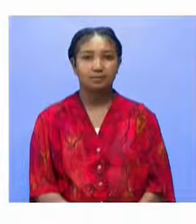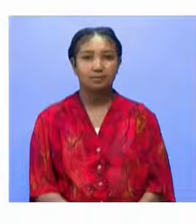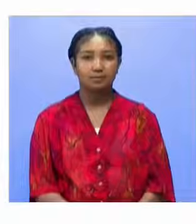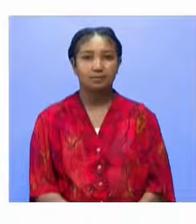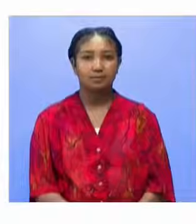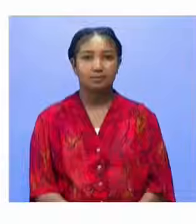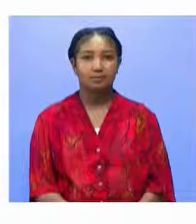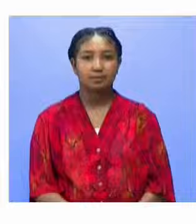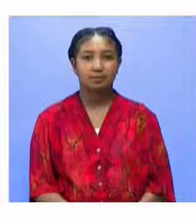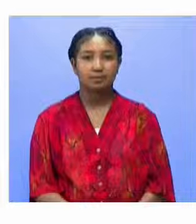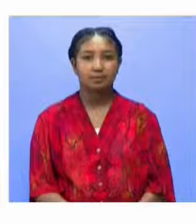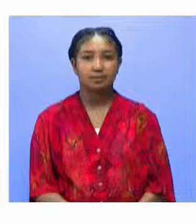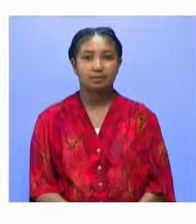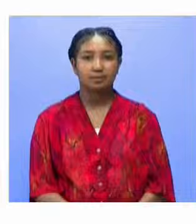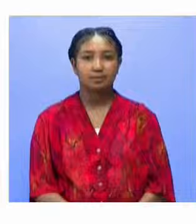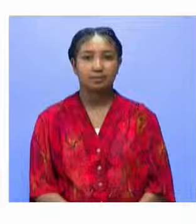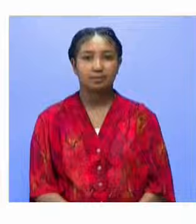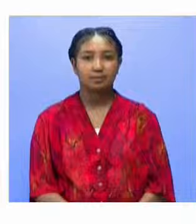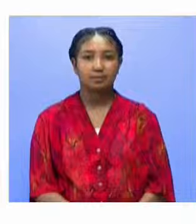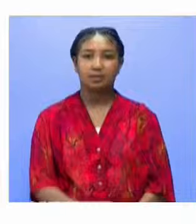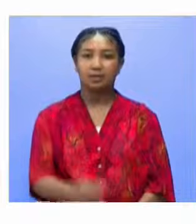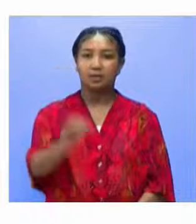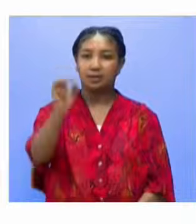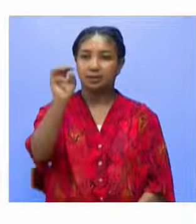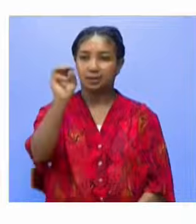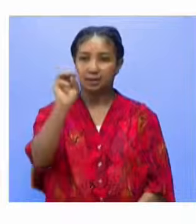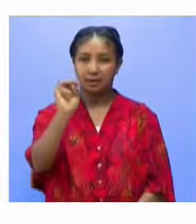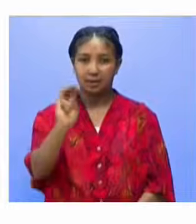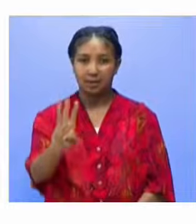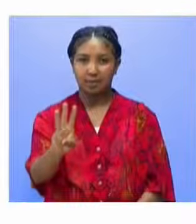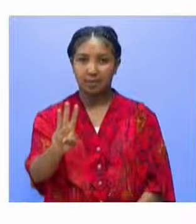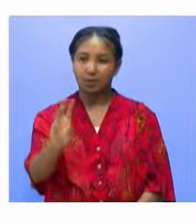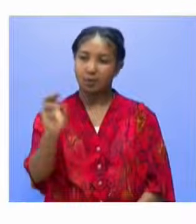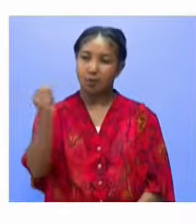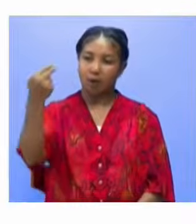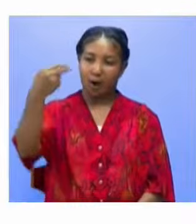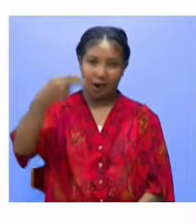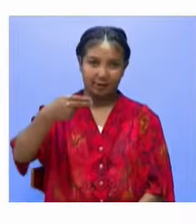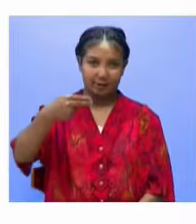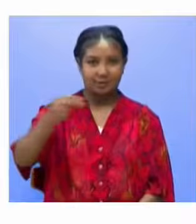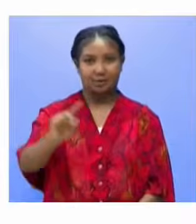So here, WH cases.